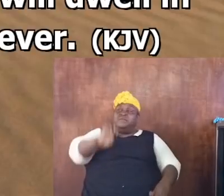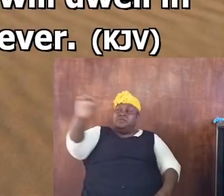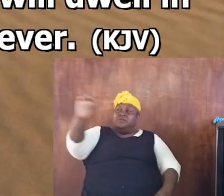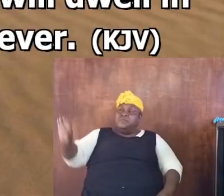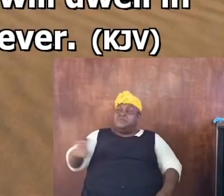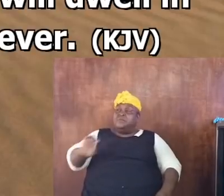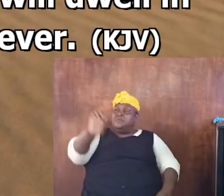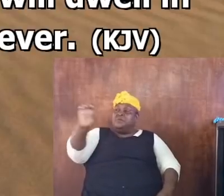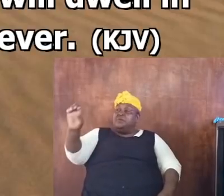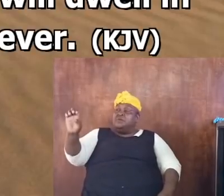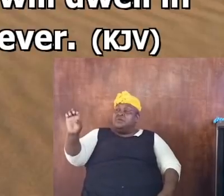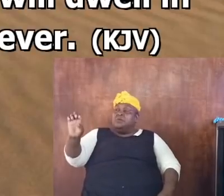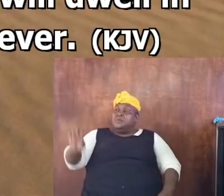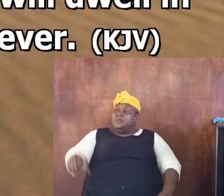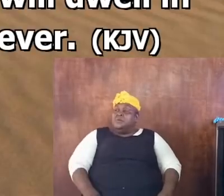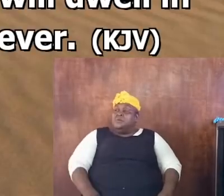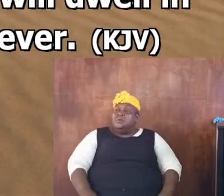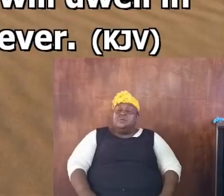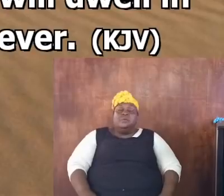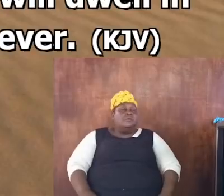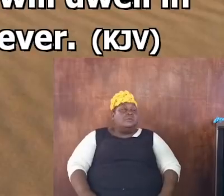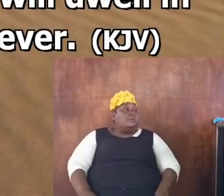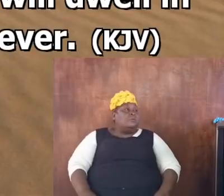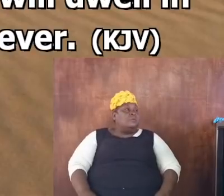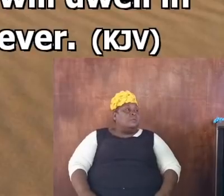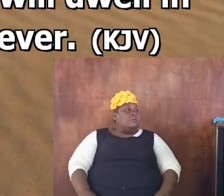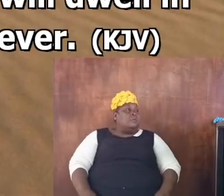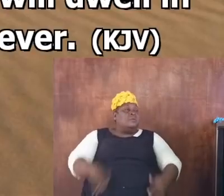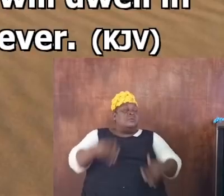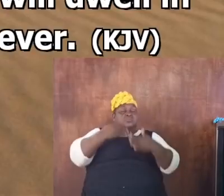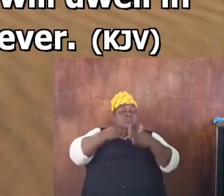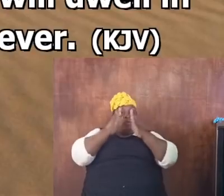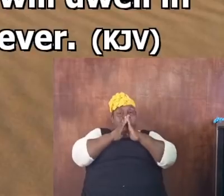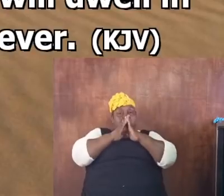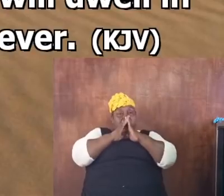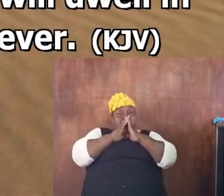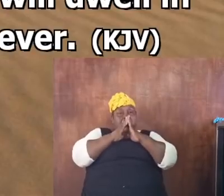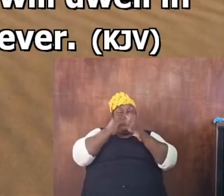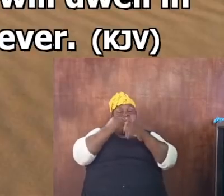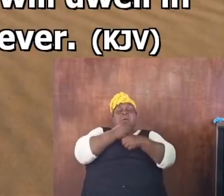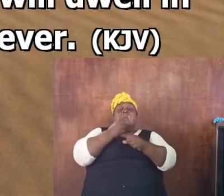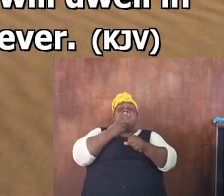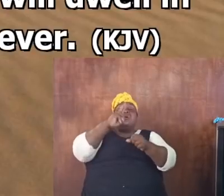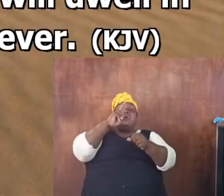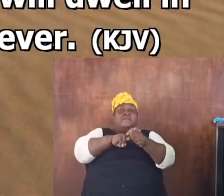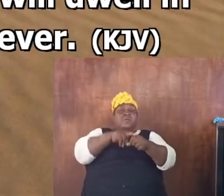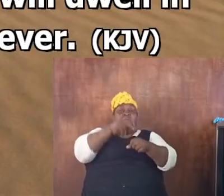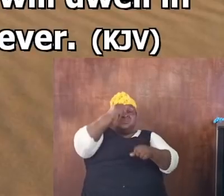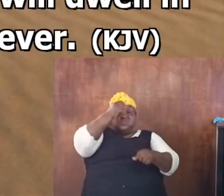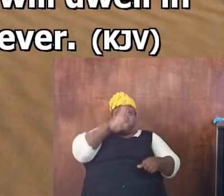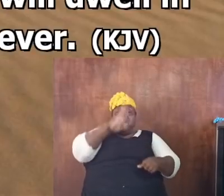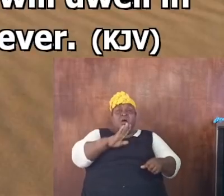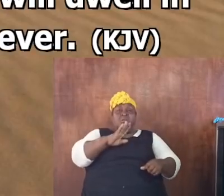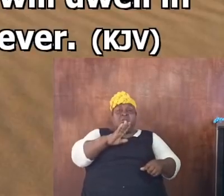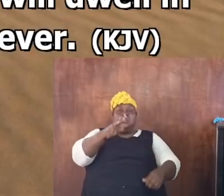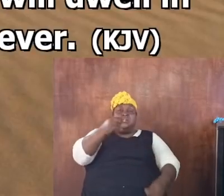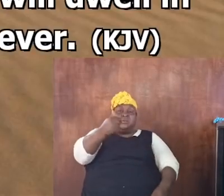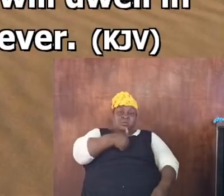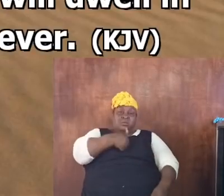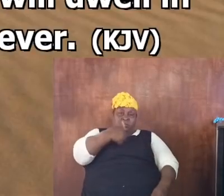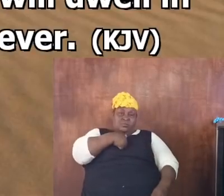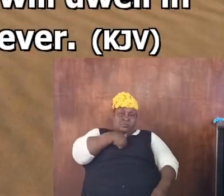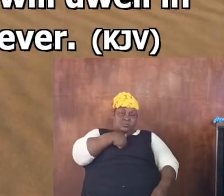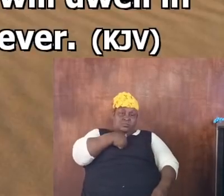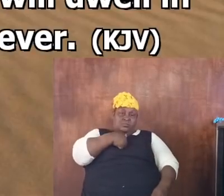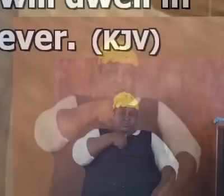forever and ever. And before we pray, remember we make a vow to God. Come touch yourself and call your